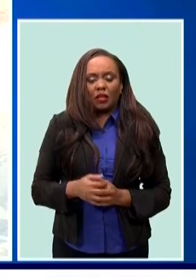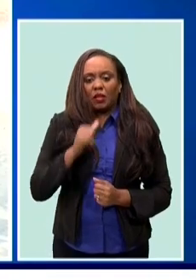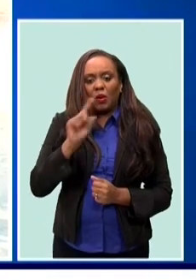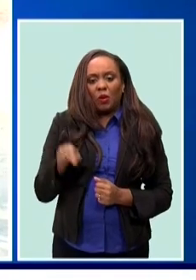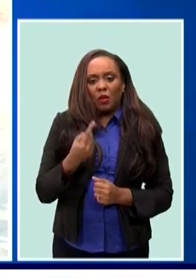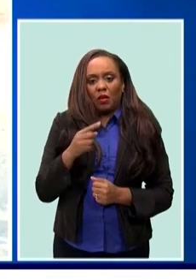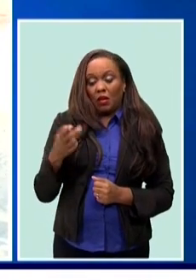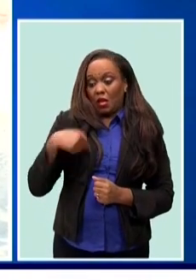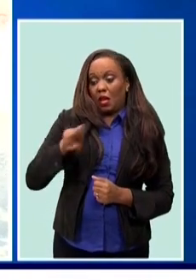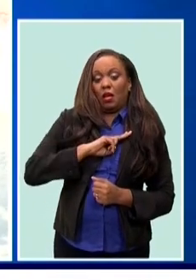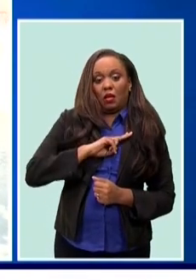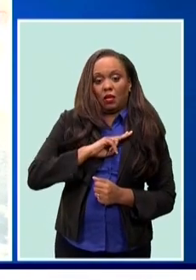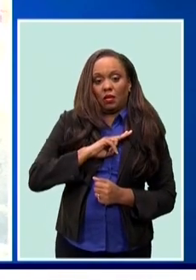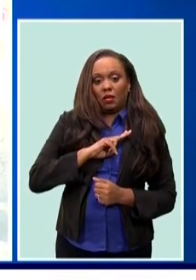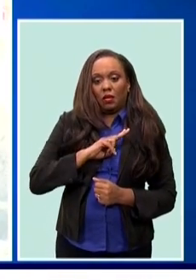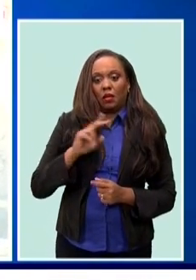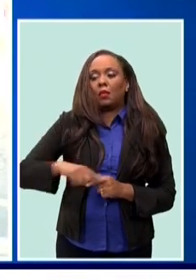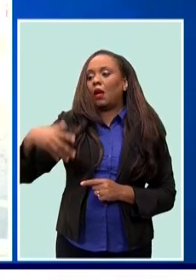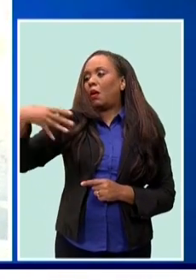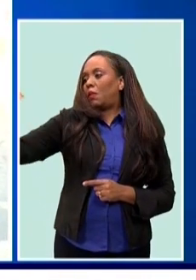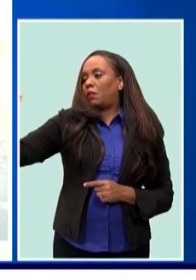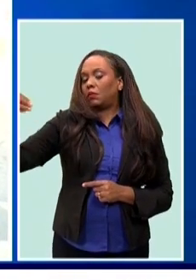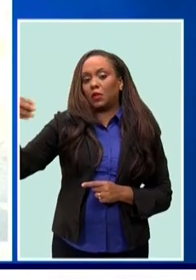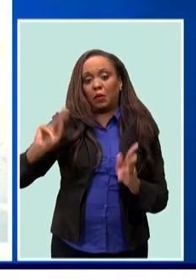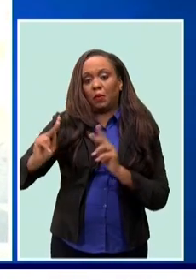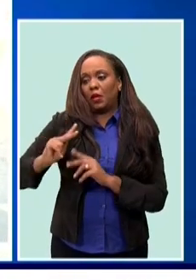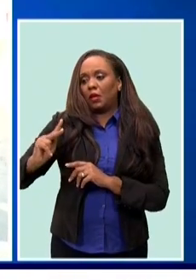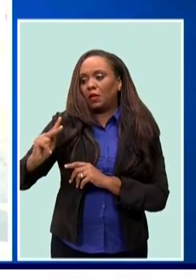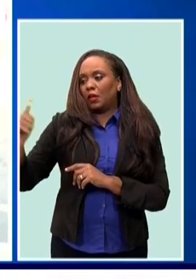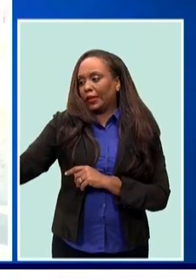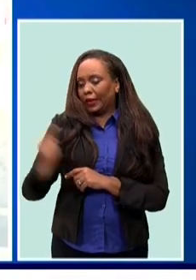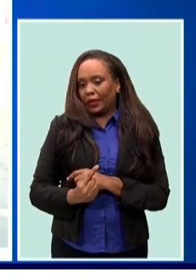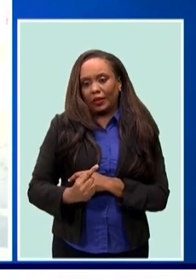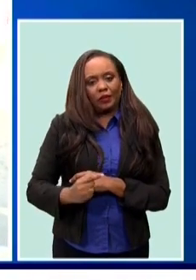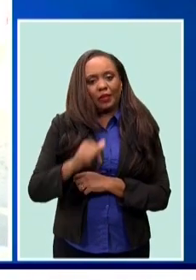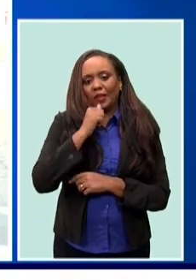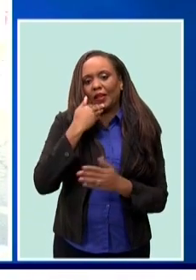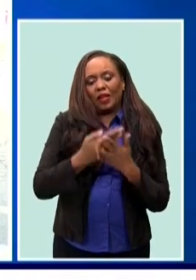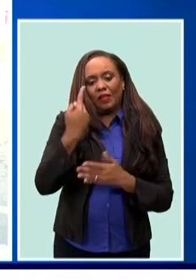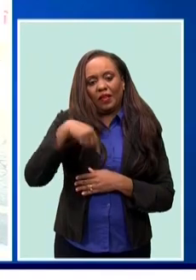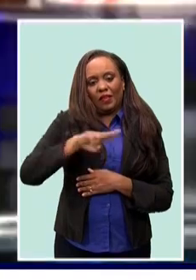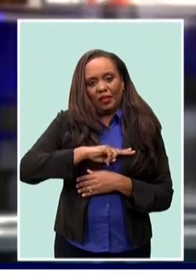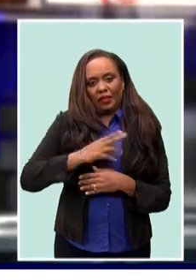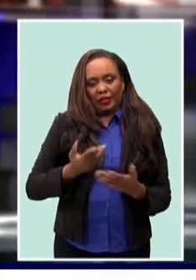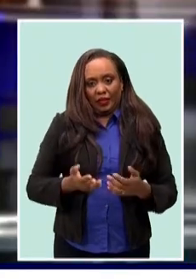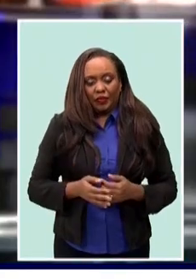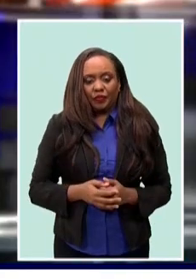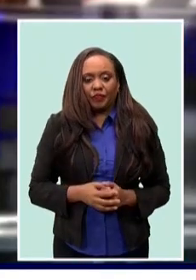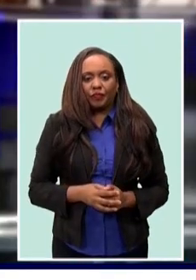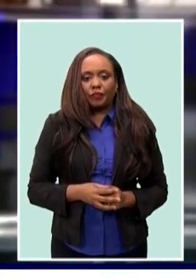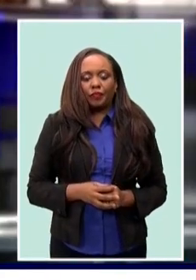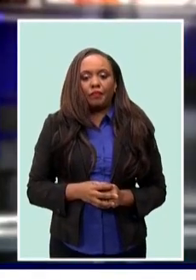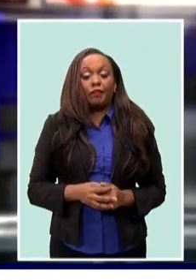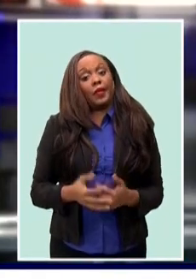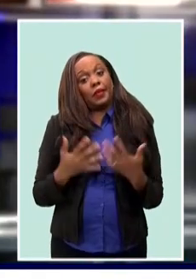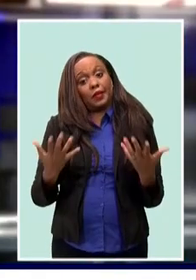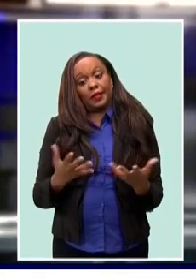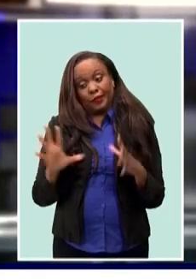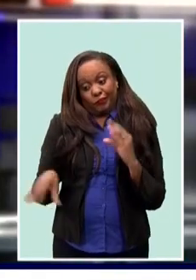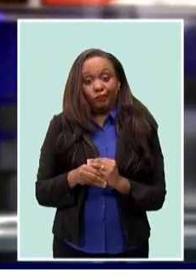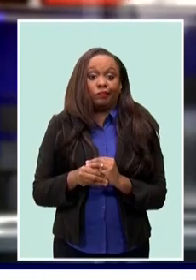Orleans people alone. Yeah, it's also coming in, but I mean, it don't sound good, honestly. As an Orleans person. So that pretty much sums